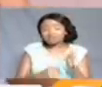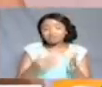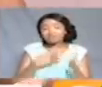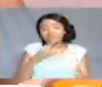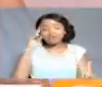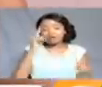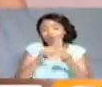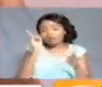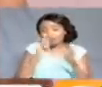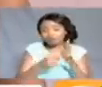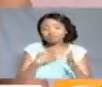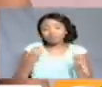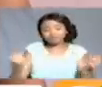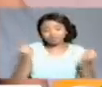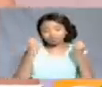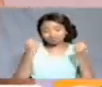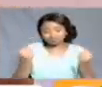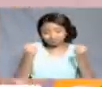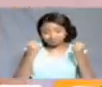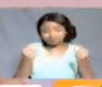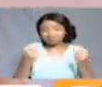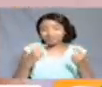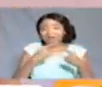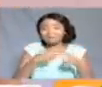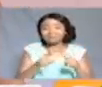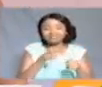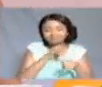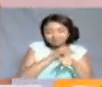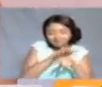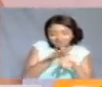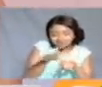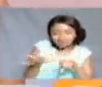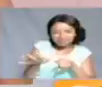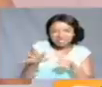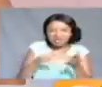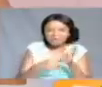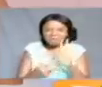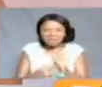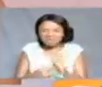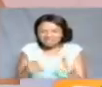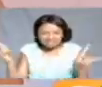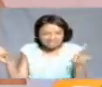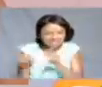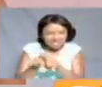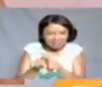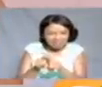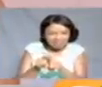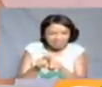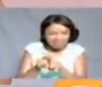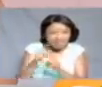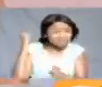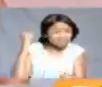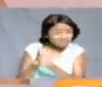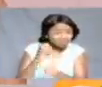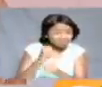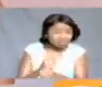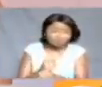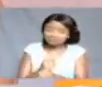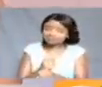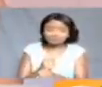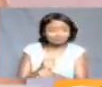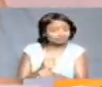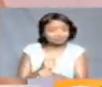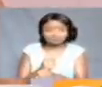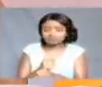a cool, hot girl, a cool guy on campus, and alcohol brands want to jump onto your cool factor, cool, by all means, I'm